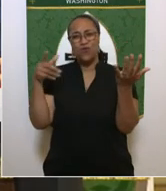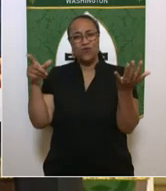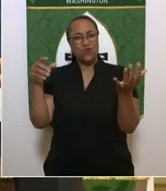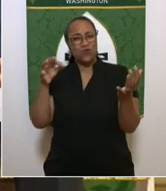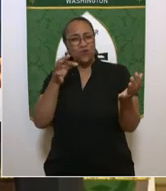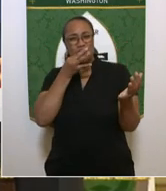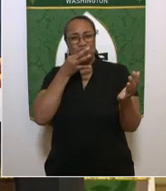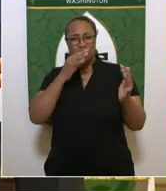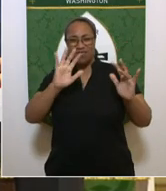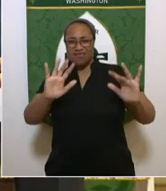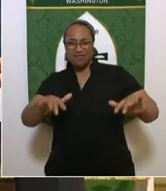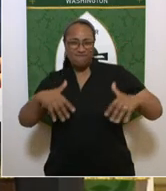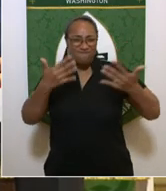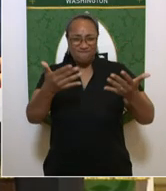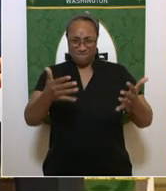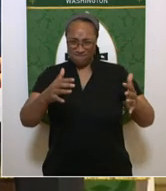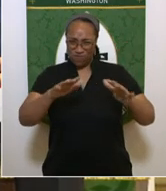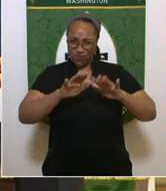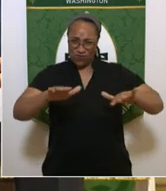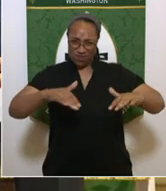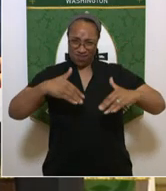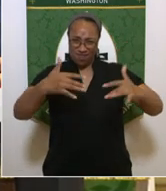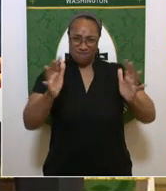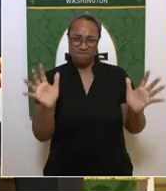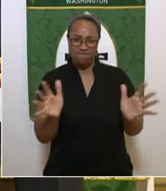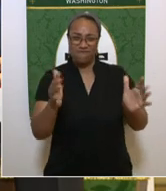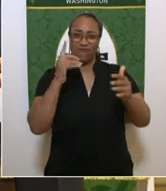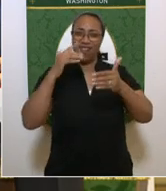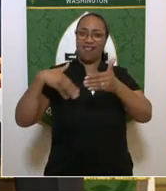people like us to be